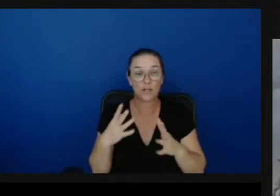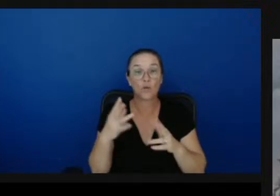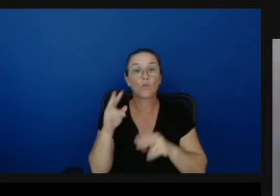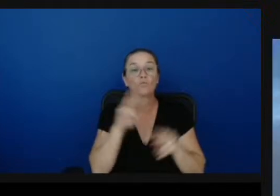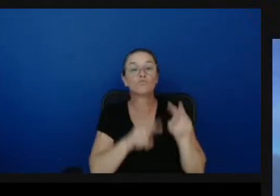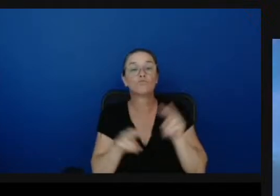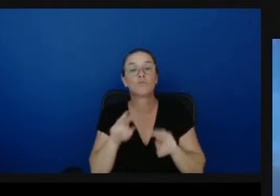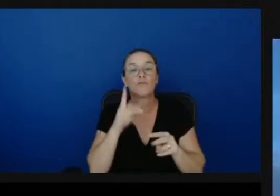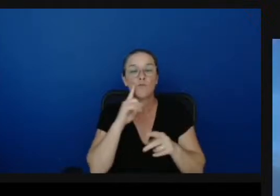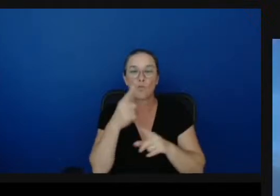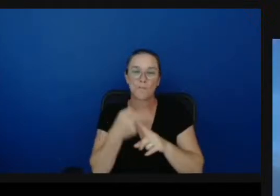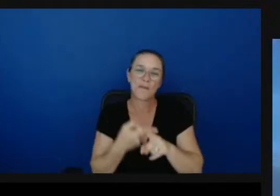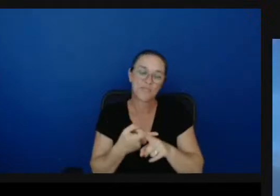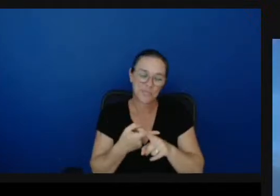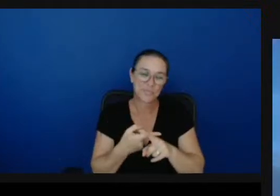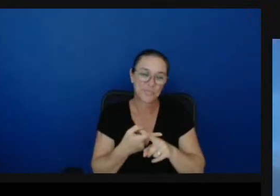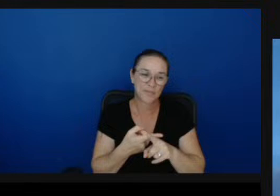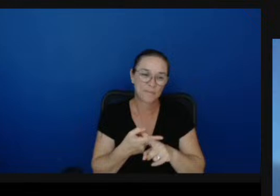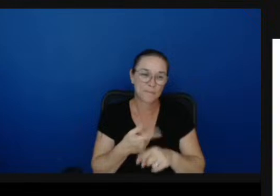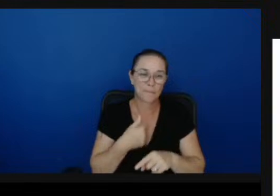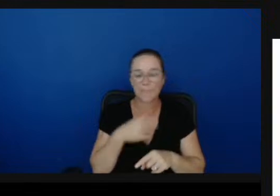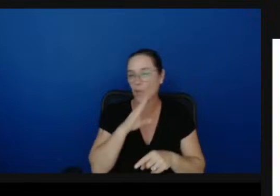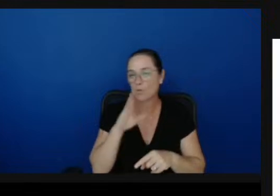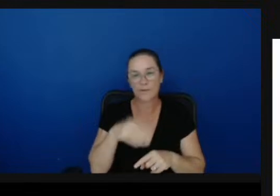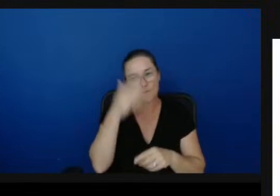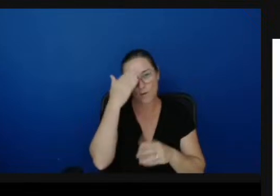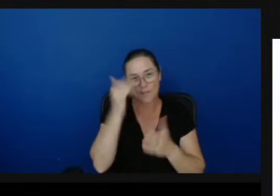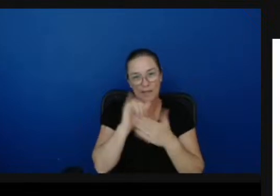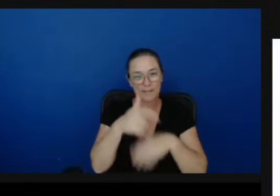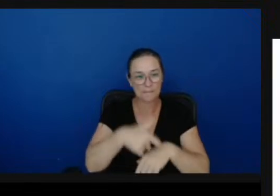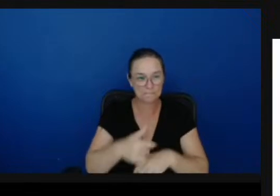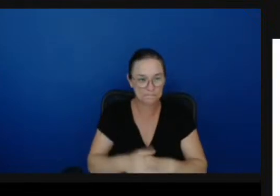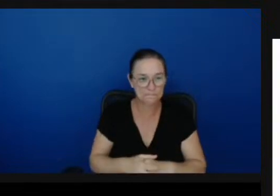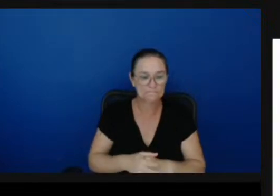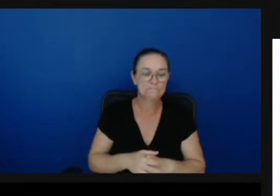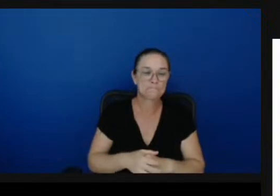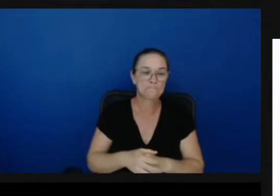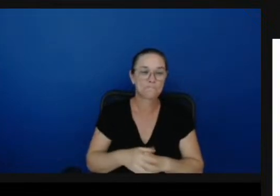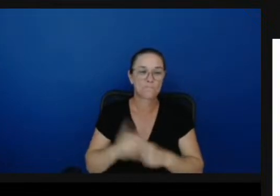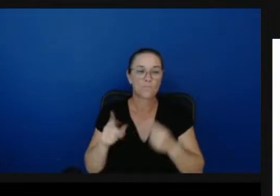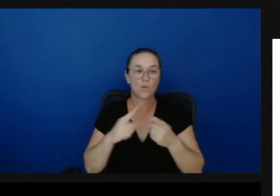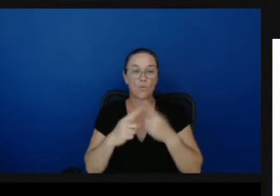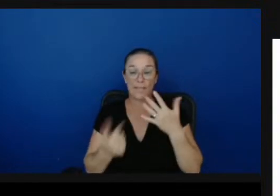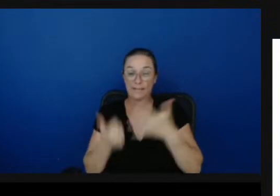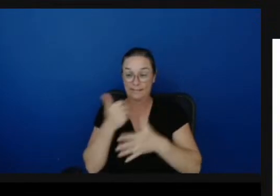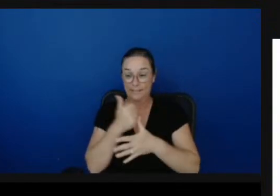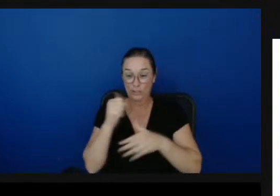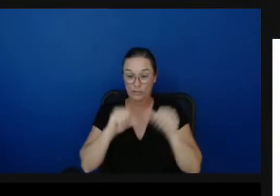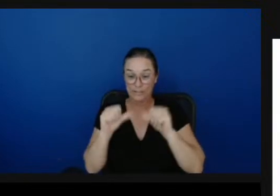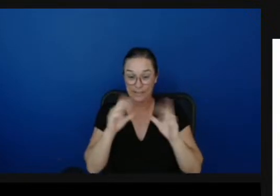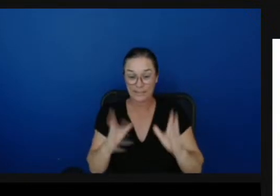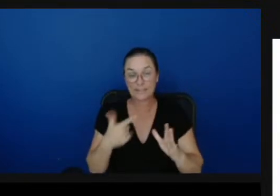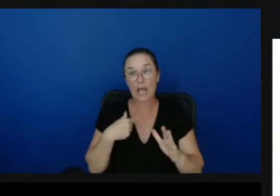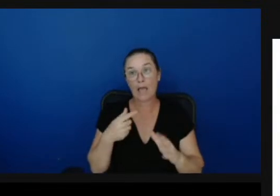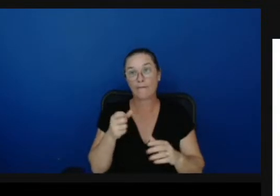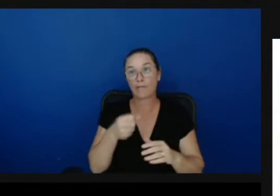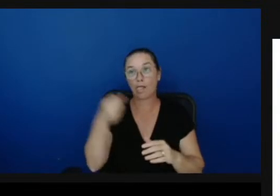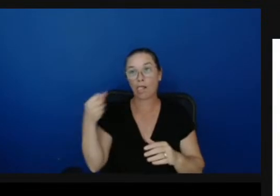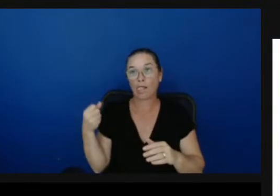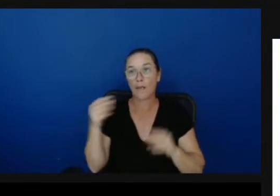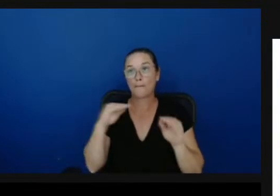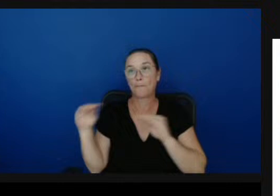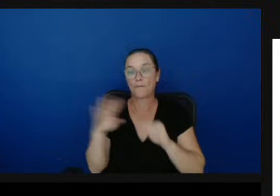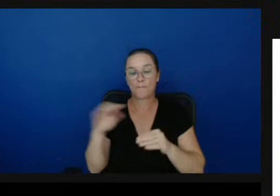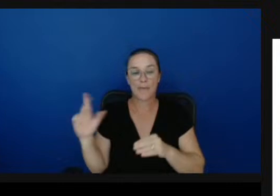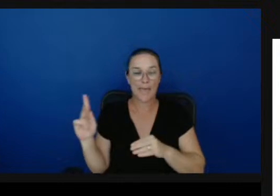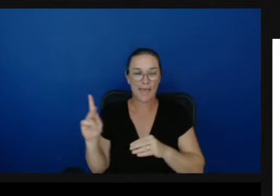month. And that was really something I'll never forget. Once the senior scientists arrived, I moved back to my little cubicle. But that was